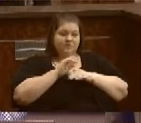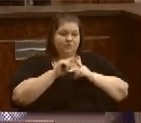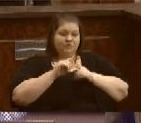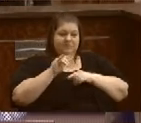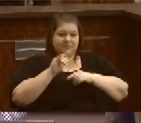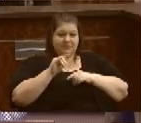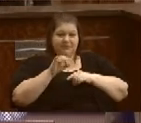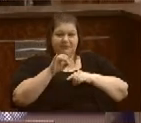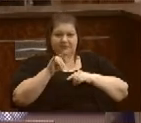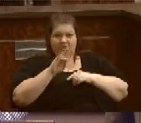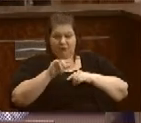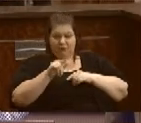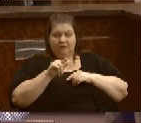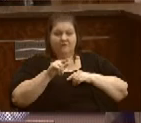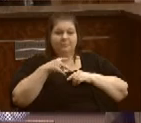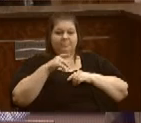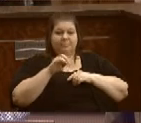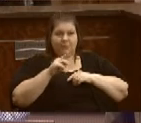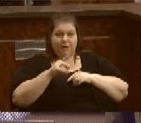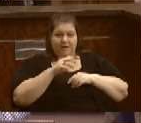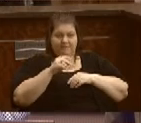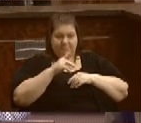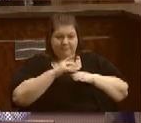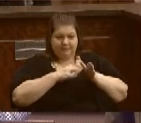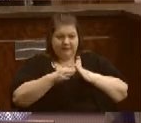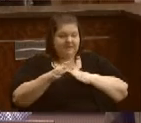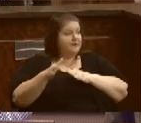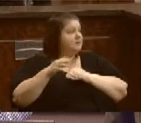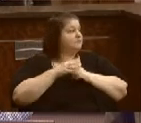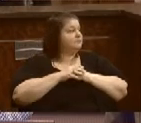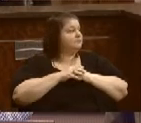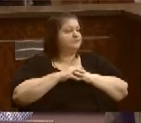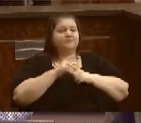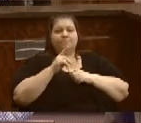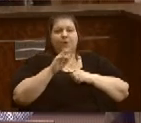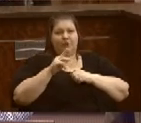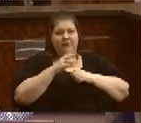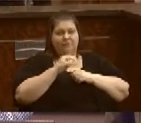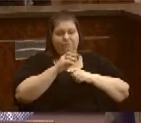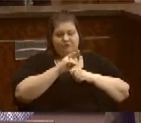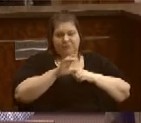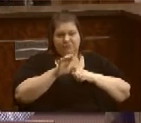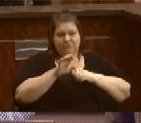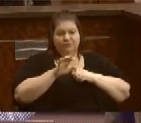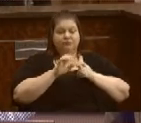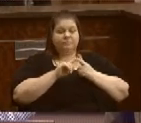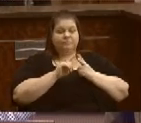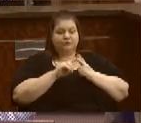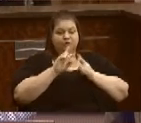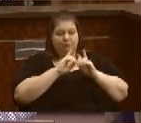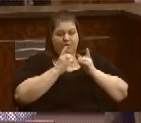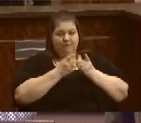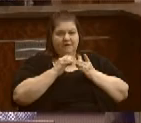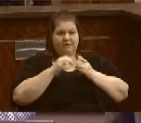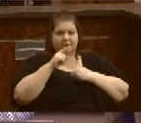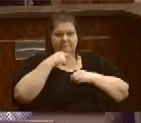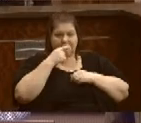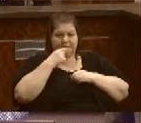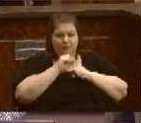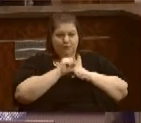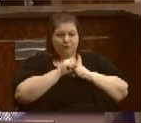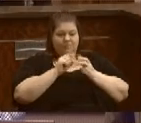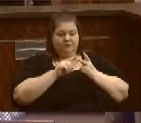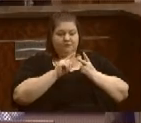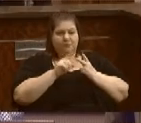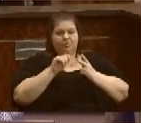of Laurel Department of Parks and Planning, Parks and Recreation, Department of Public Works, Laurel Police